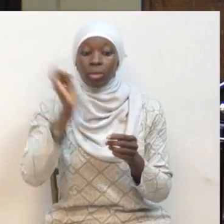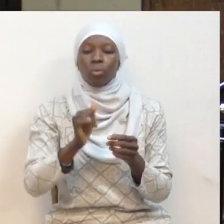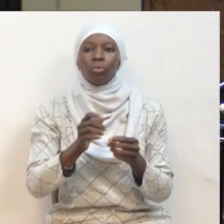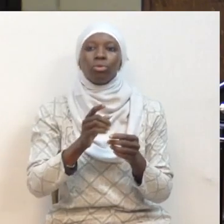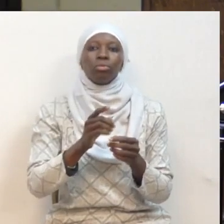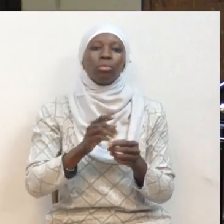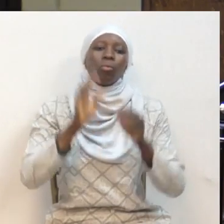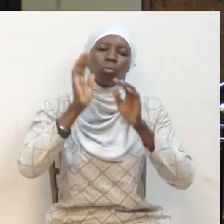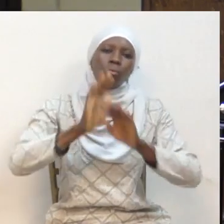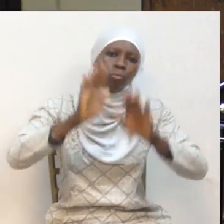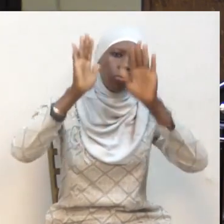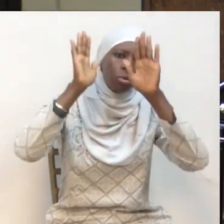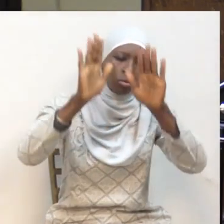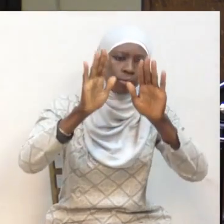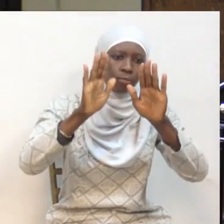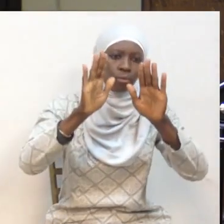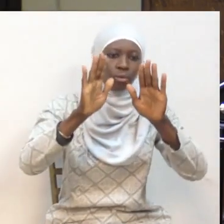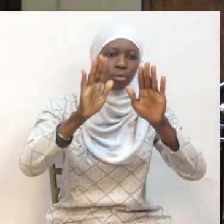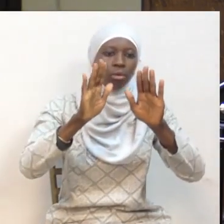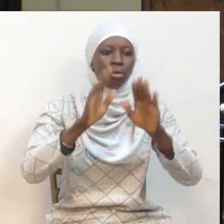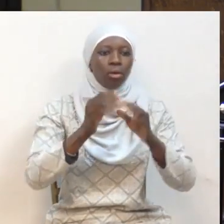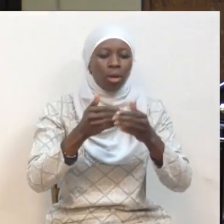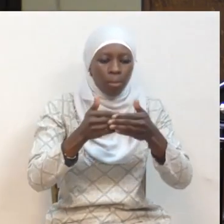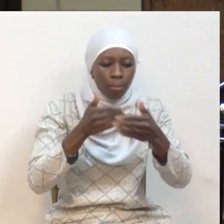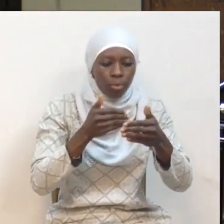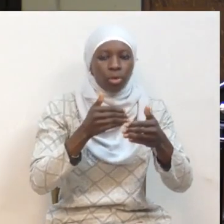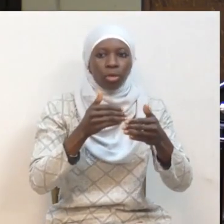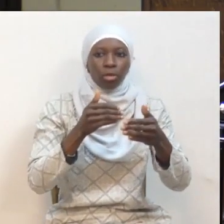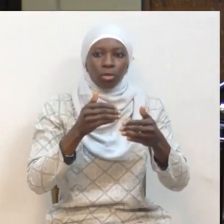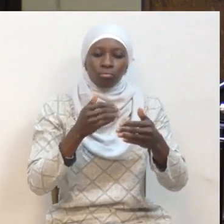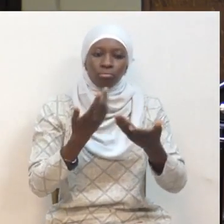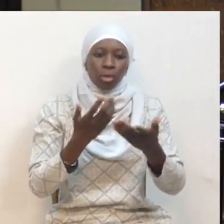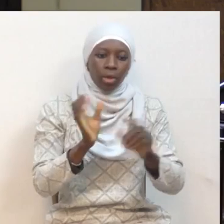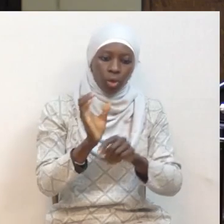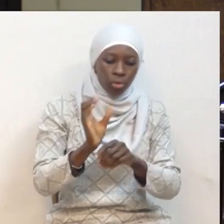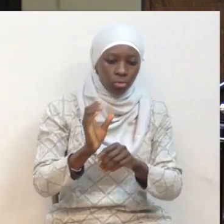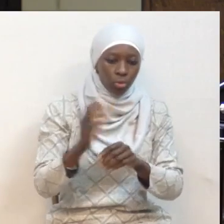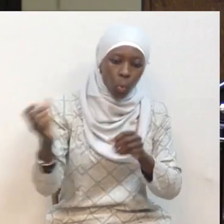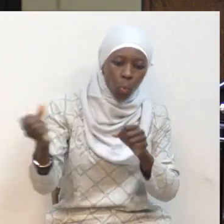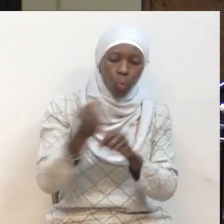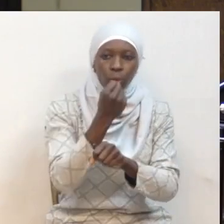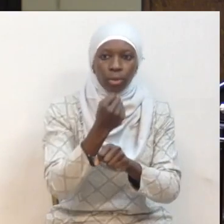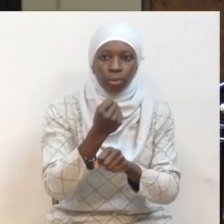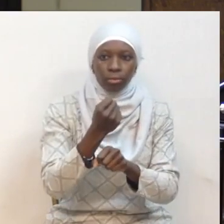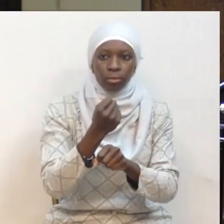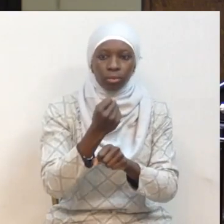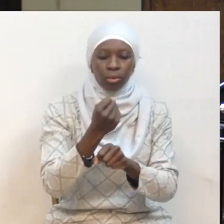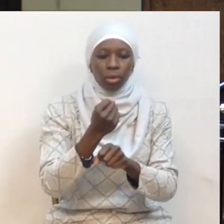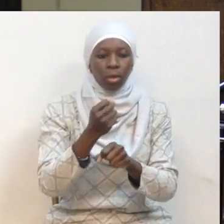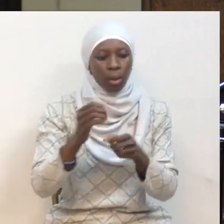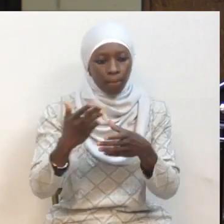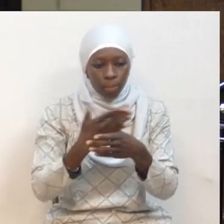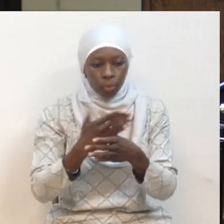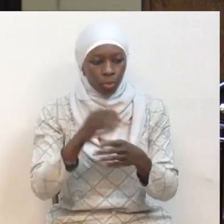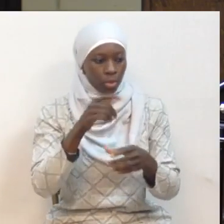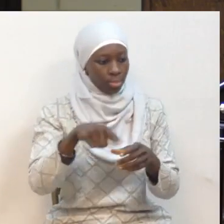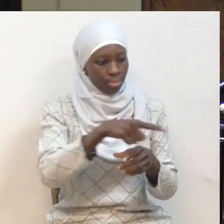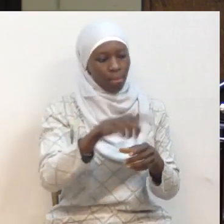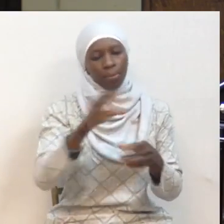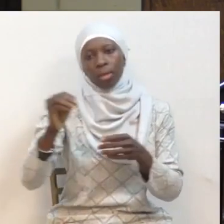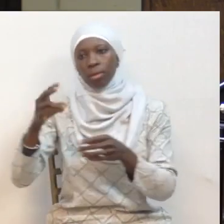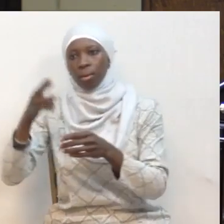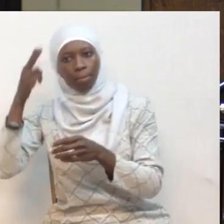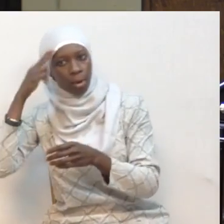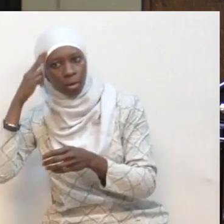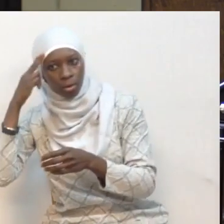the conquest of Mecca. So when it was divine instruction from Allah, the